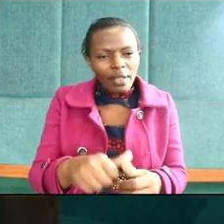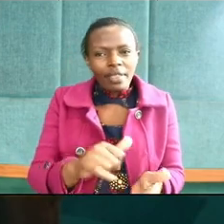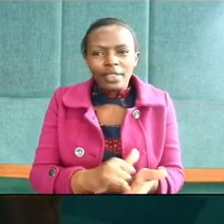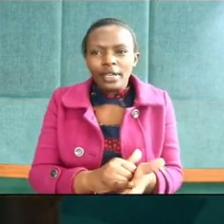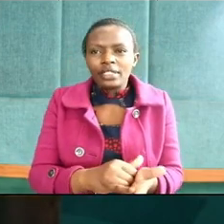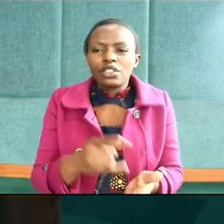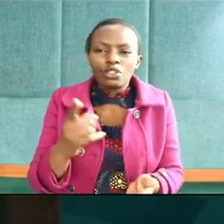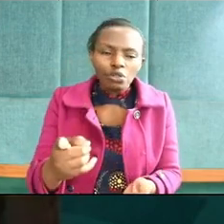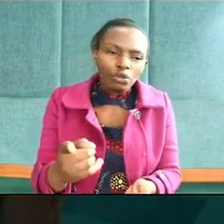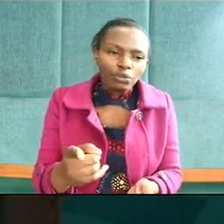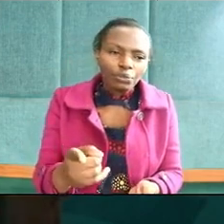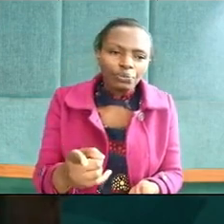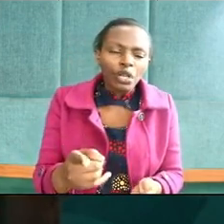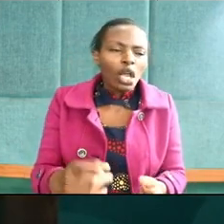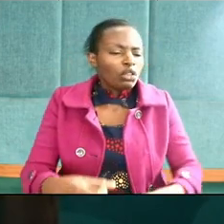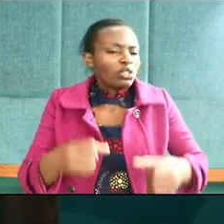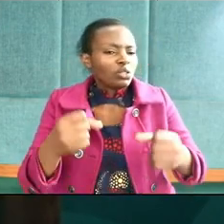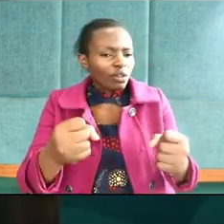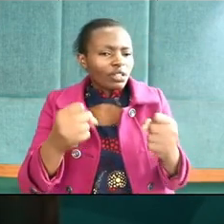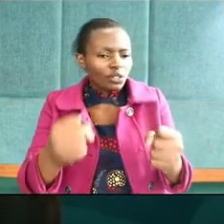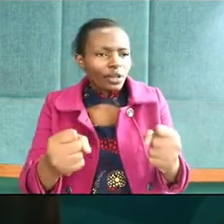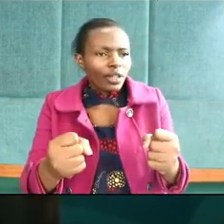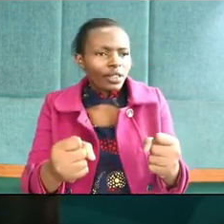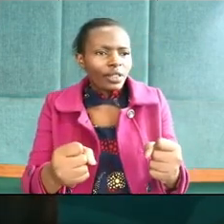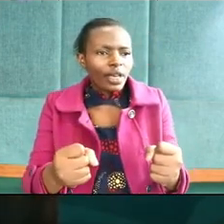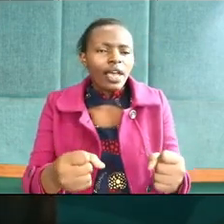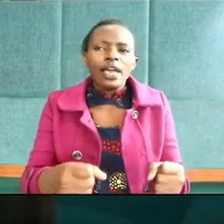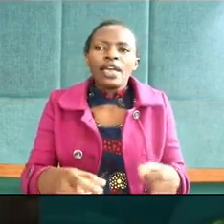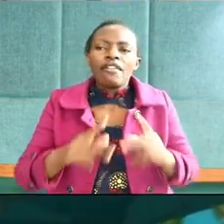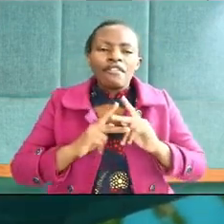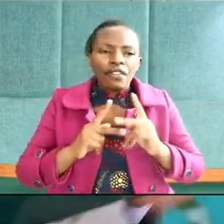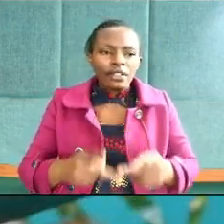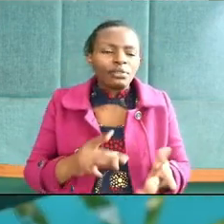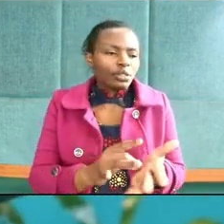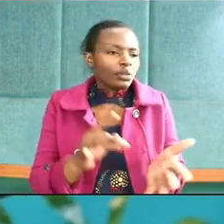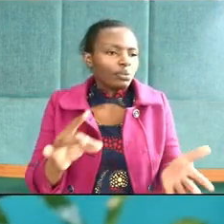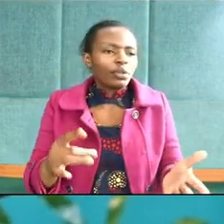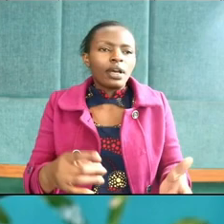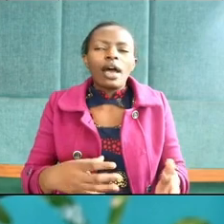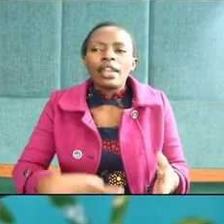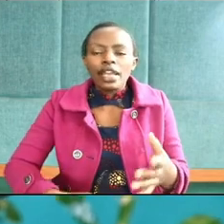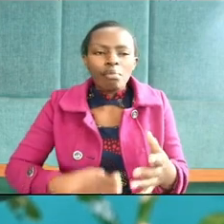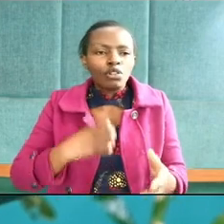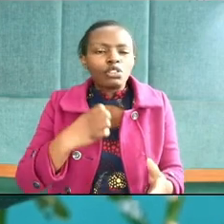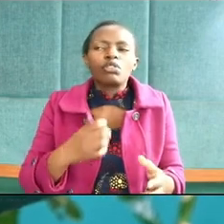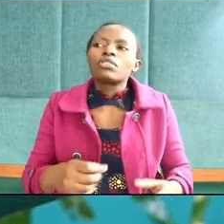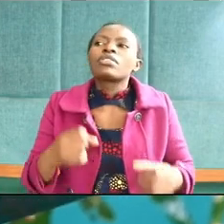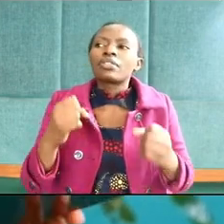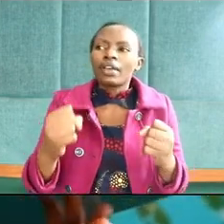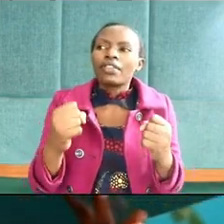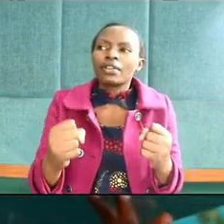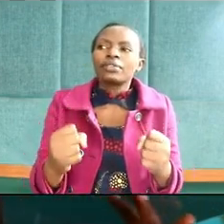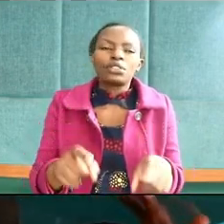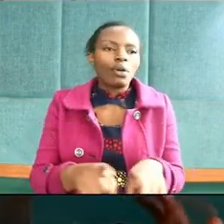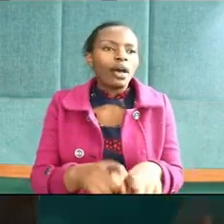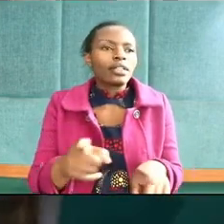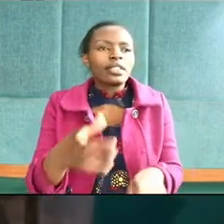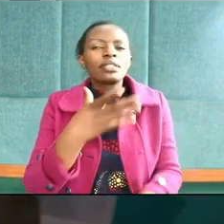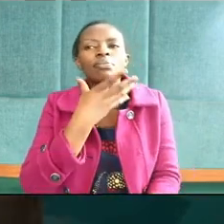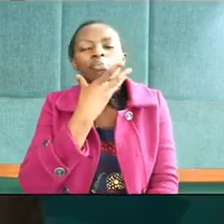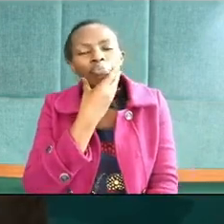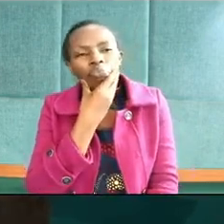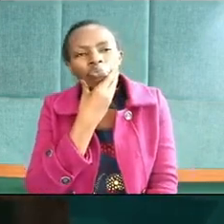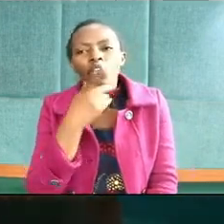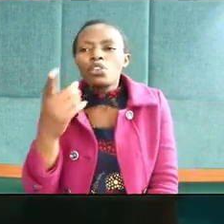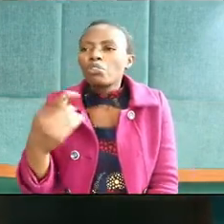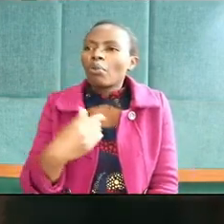source of strength, physical, emotional, and spiritual strength. So as a man, you've